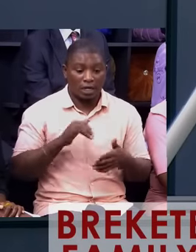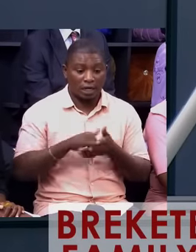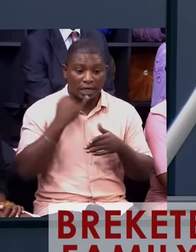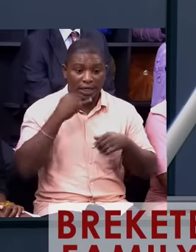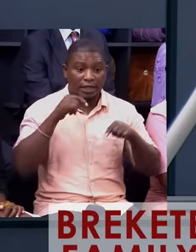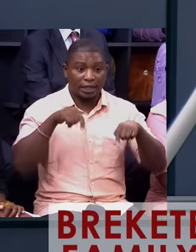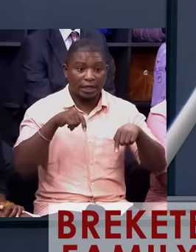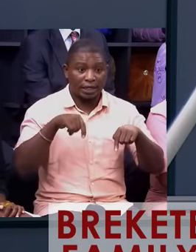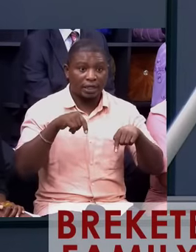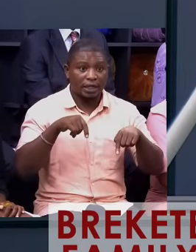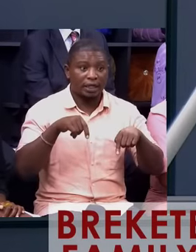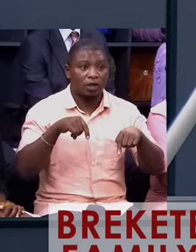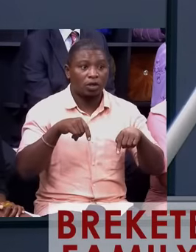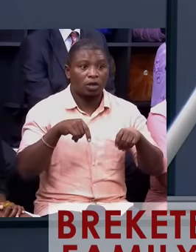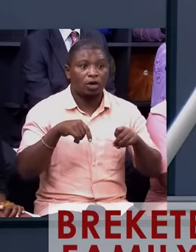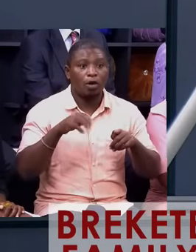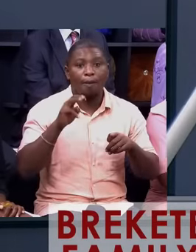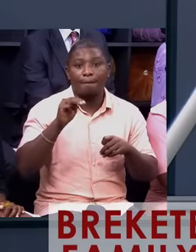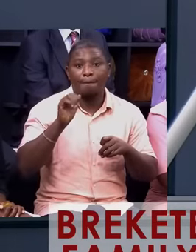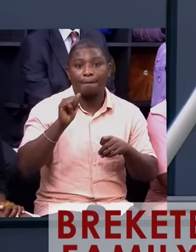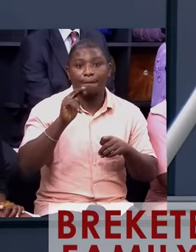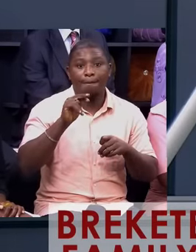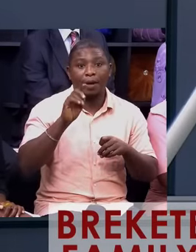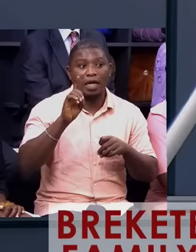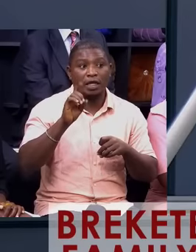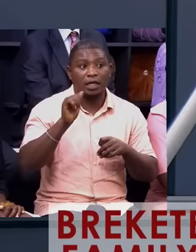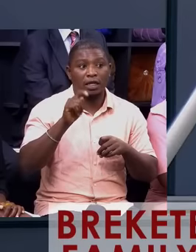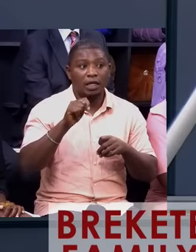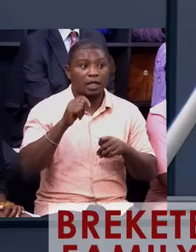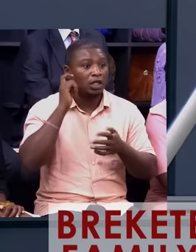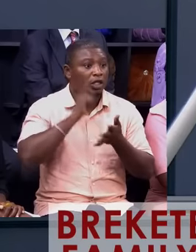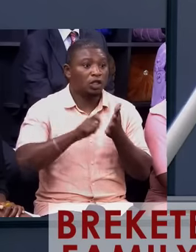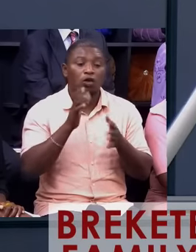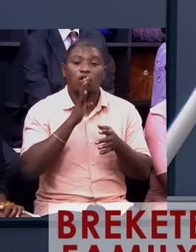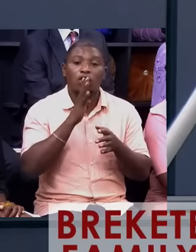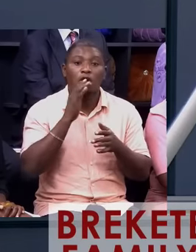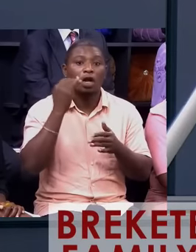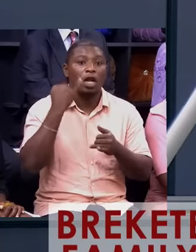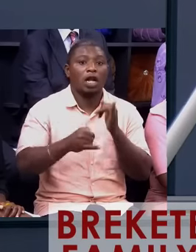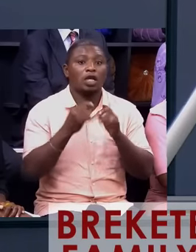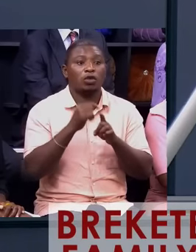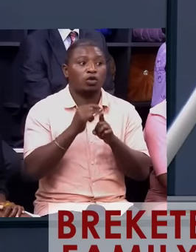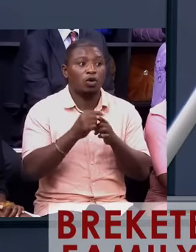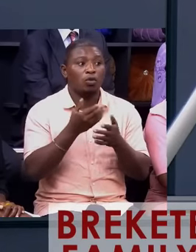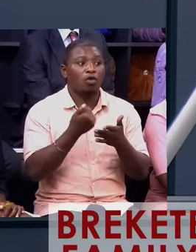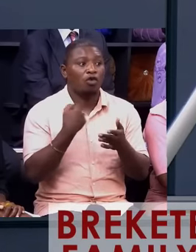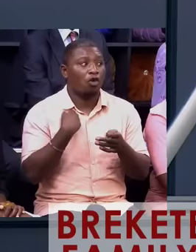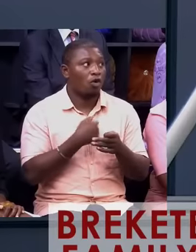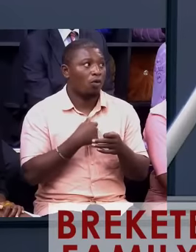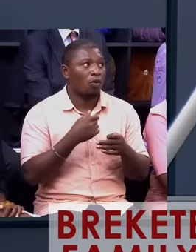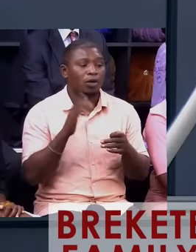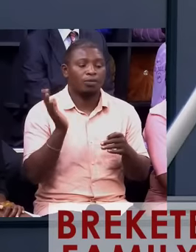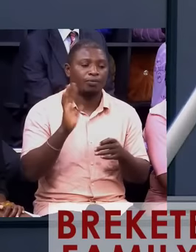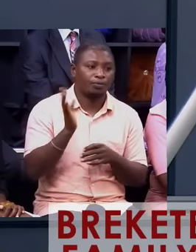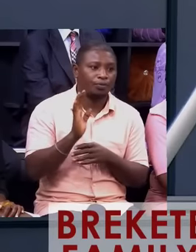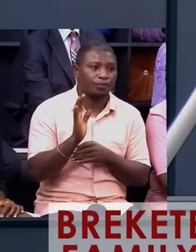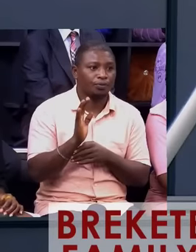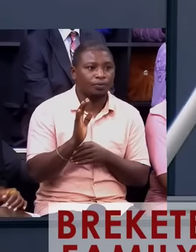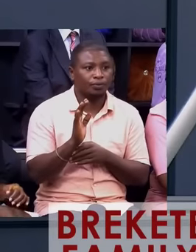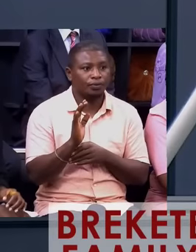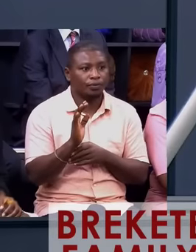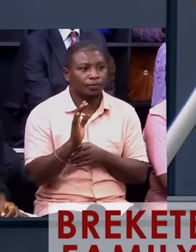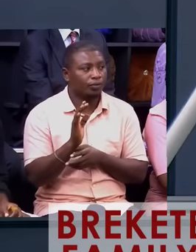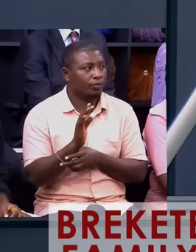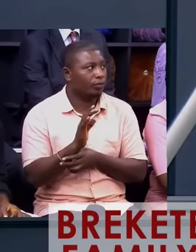inside the open a studio Monday secretary go talk last word before we talk say by Monday